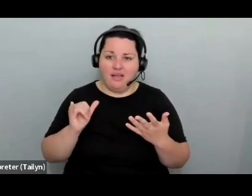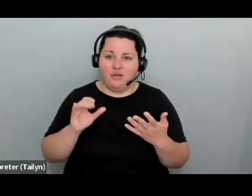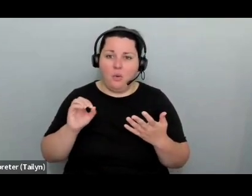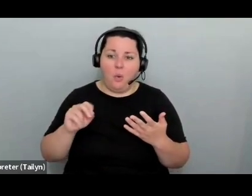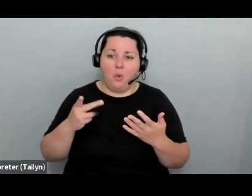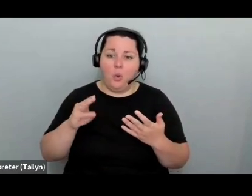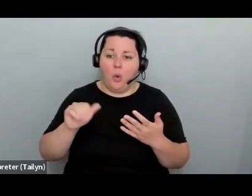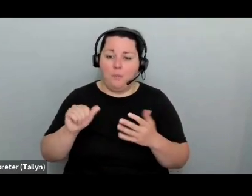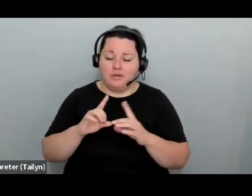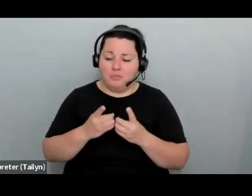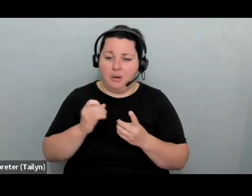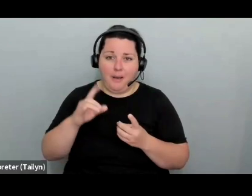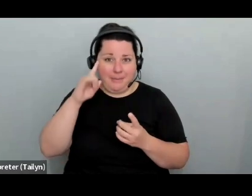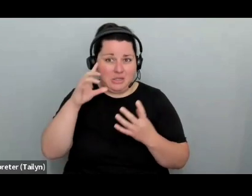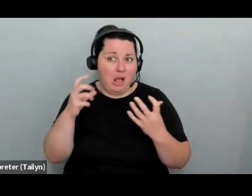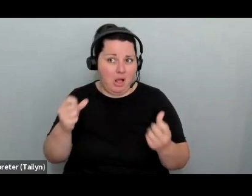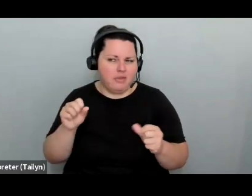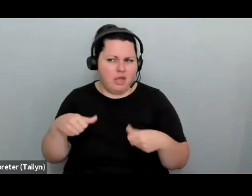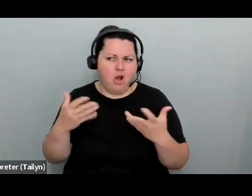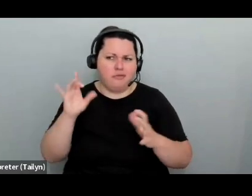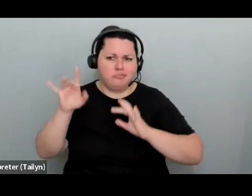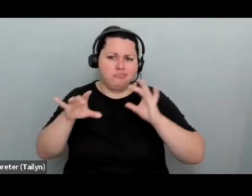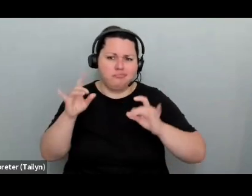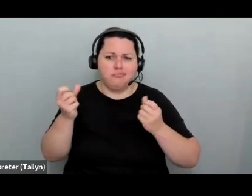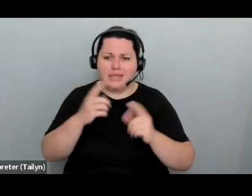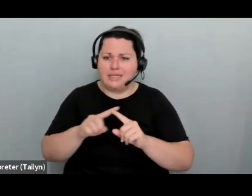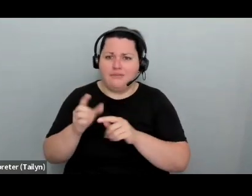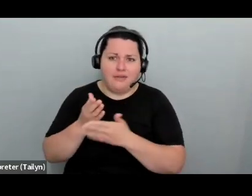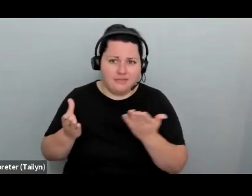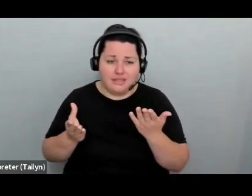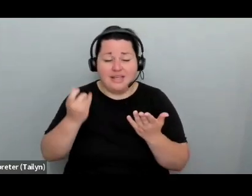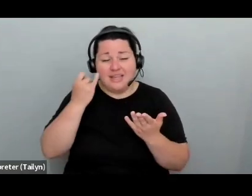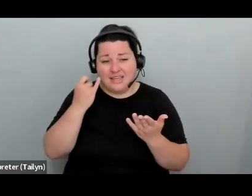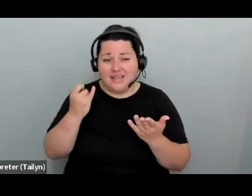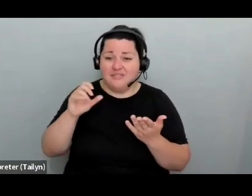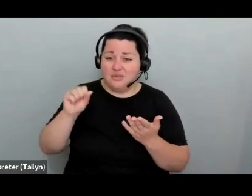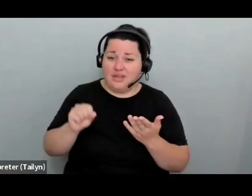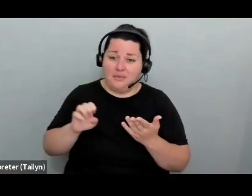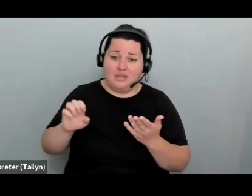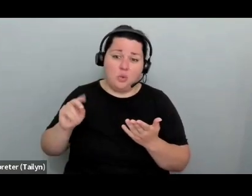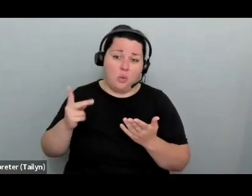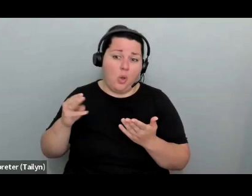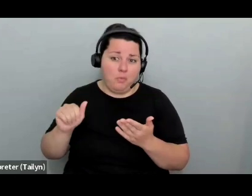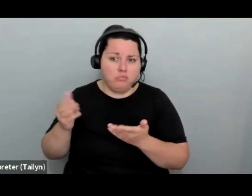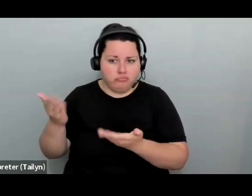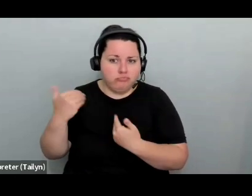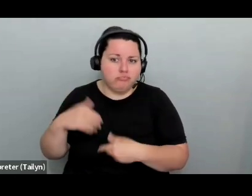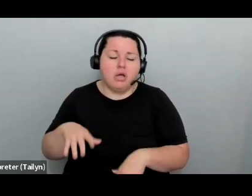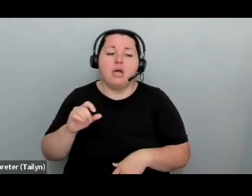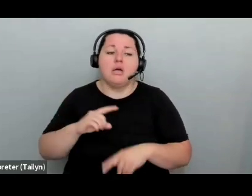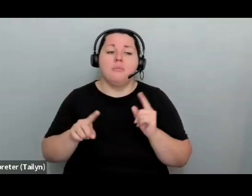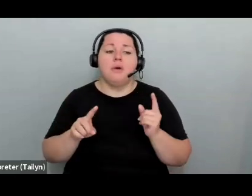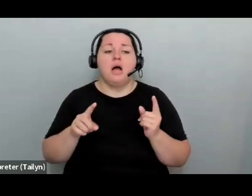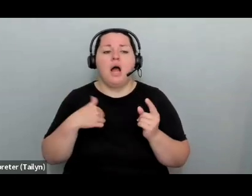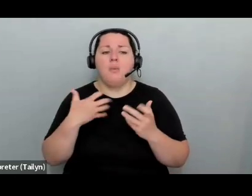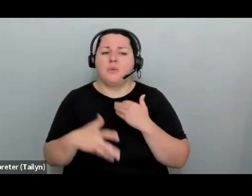Health has lots of things that they can offer you, and so does LIFT if you're ever in southeastern Oklahoma. But one thing I want to add,